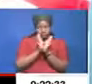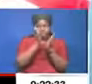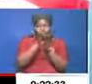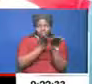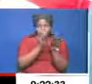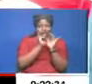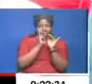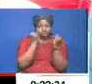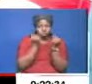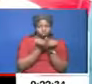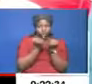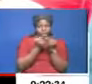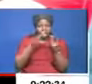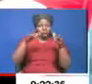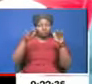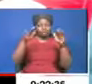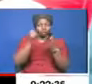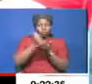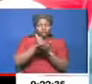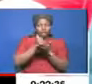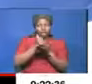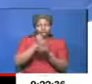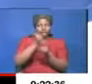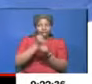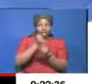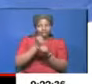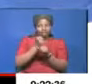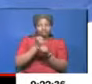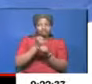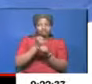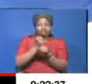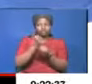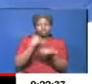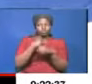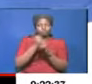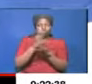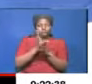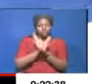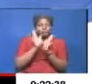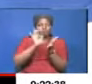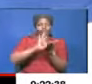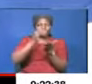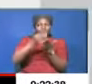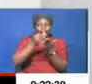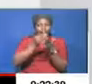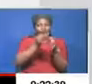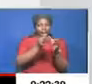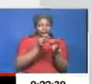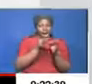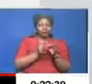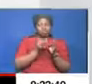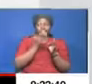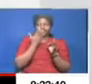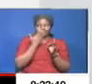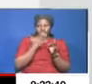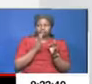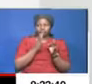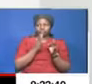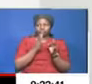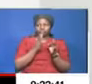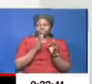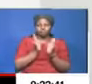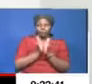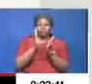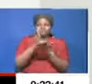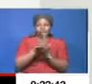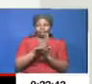institutions, external auditing is conducted beside it to ensure public funds are accounted for to the last cent. The Public Sector